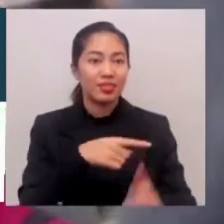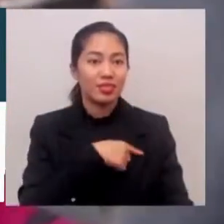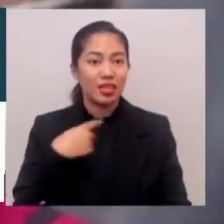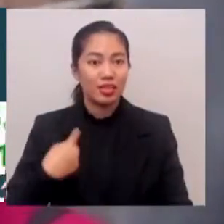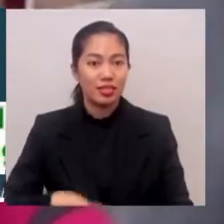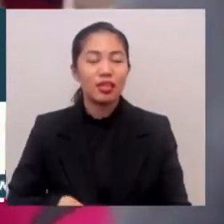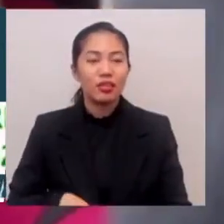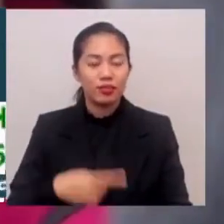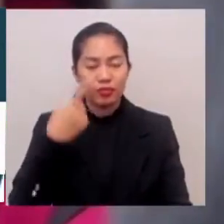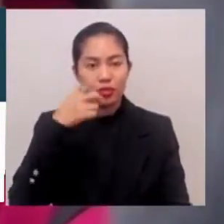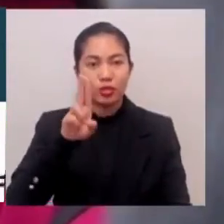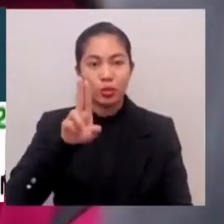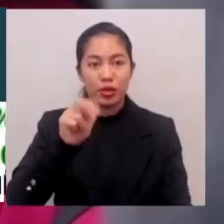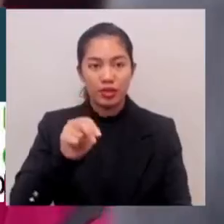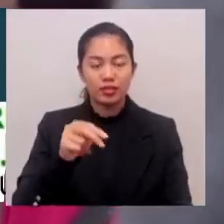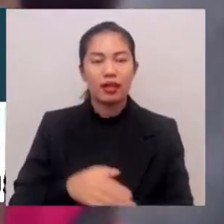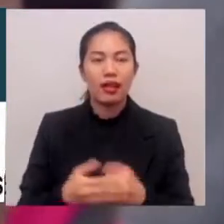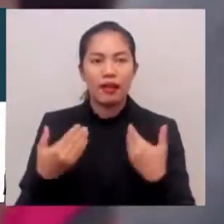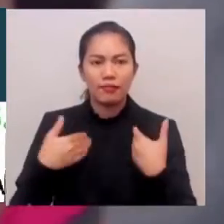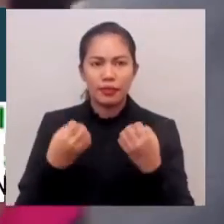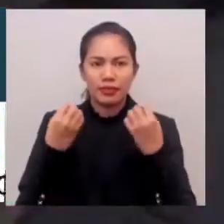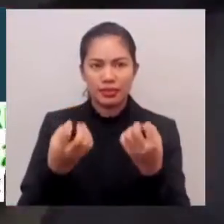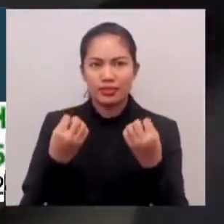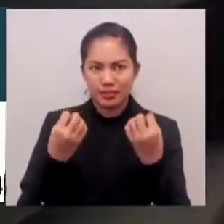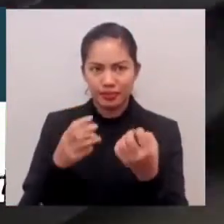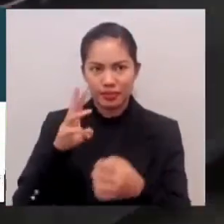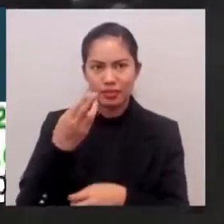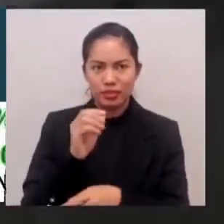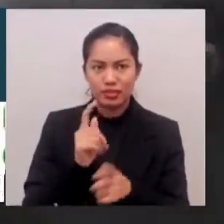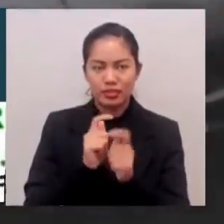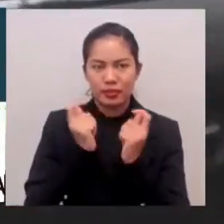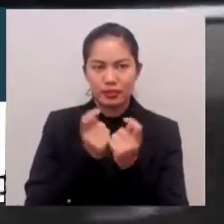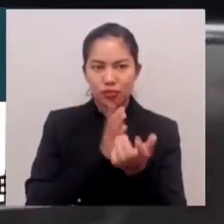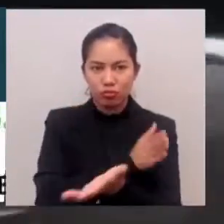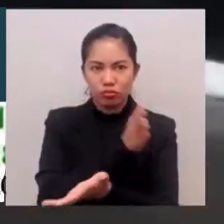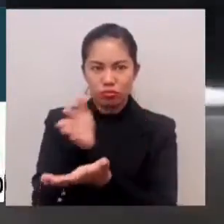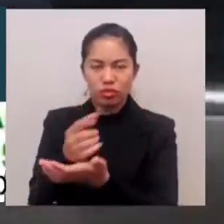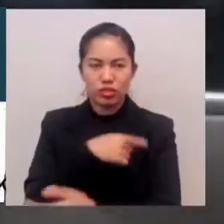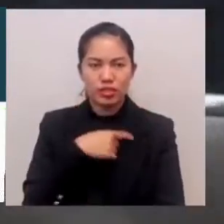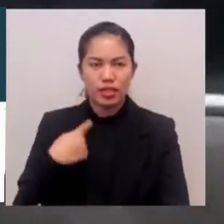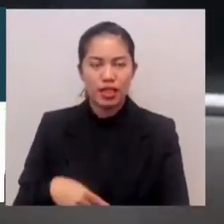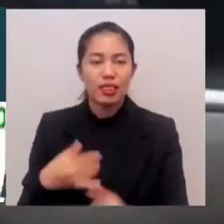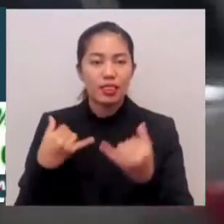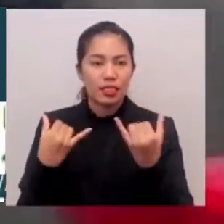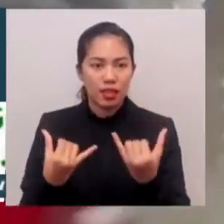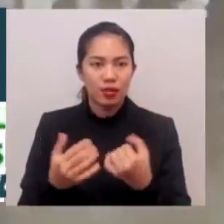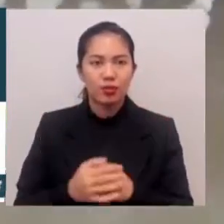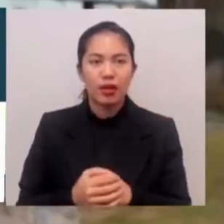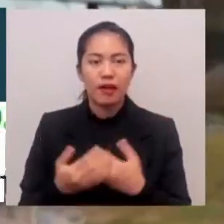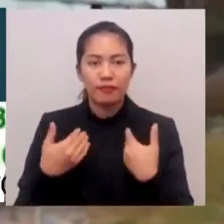been sent to China twice already, and that, quote, it is time to send teams to other places.